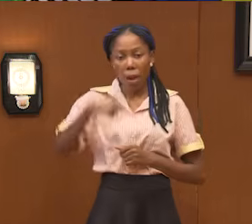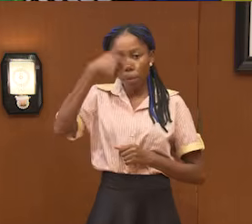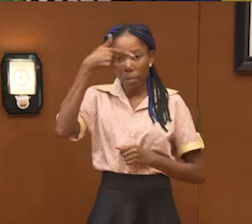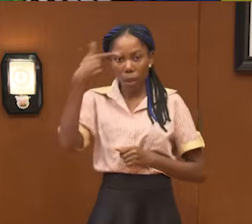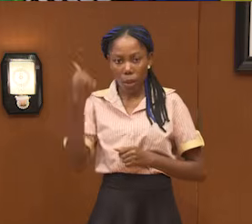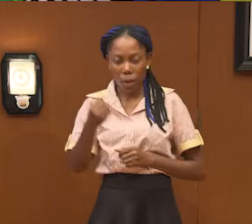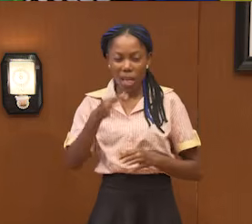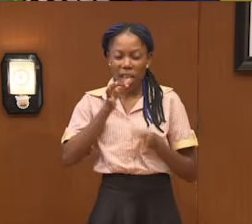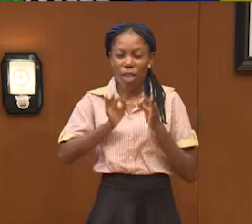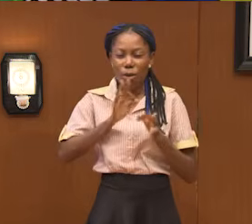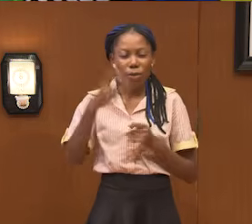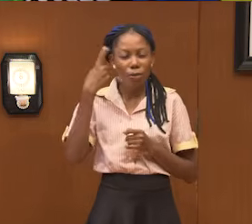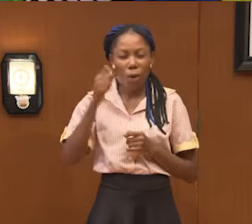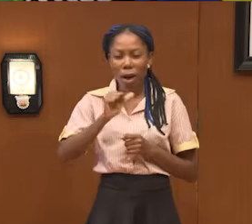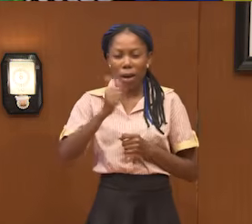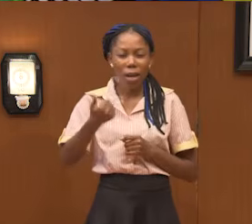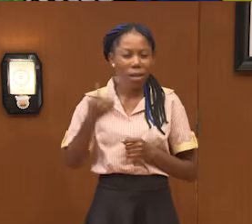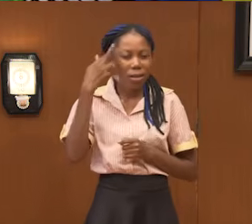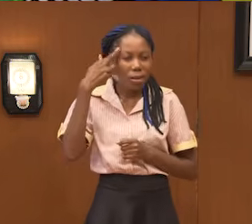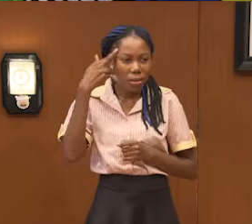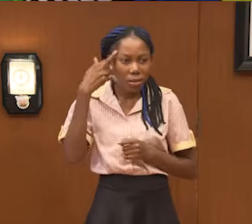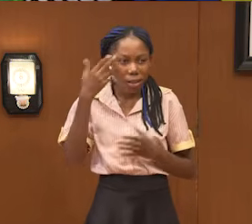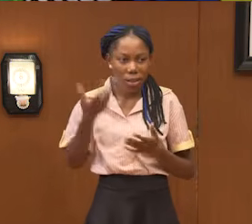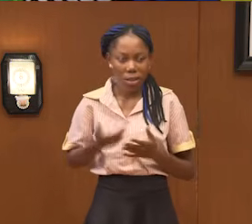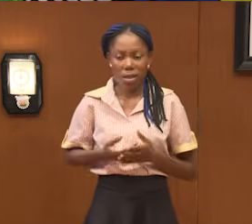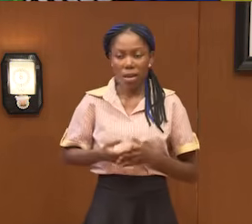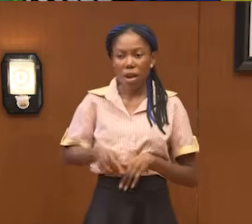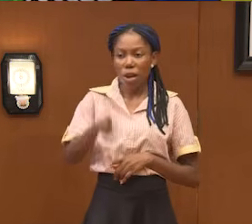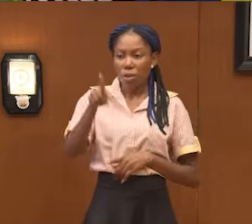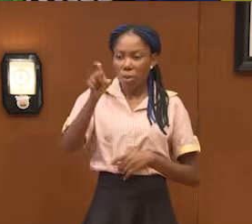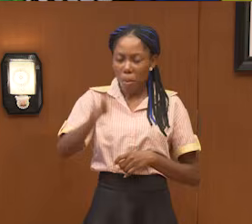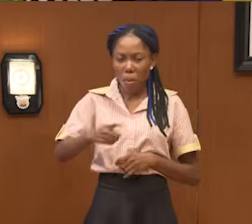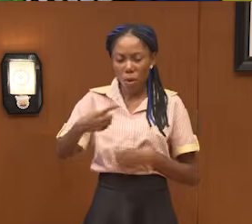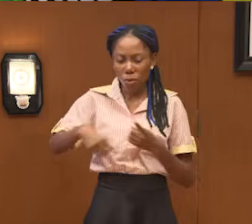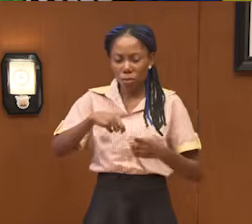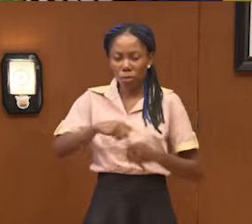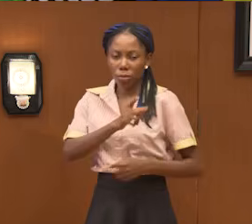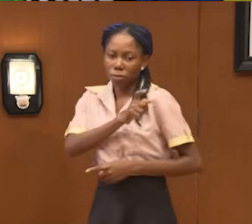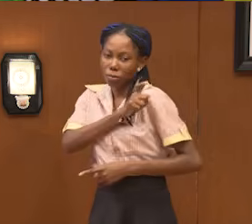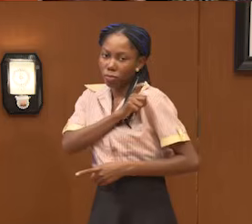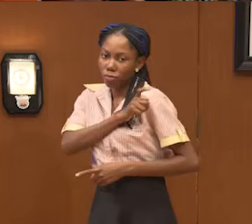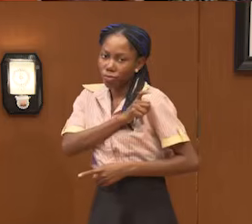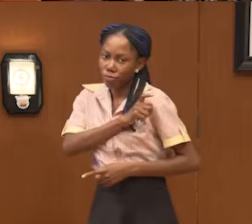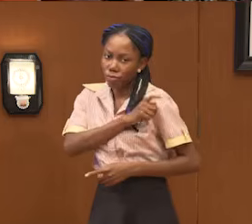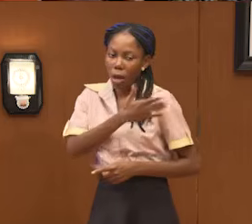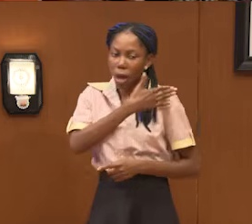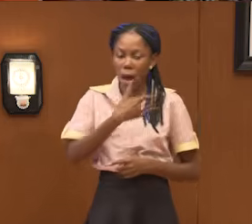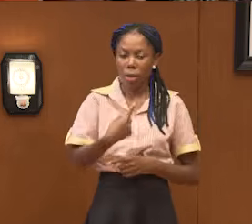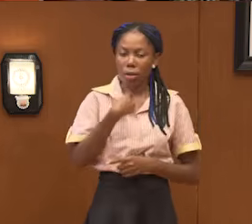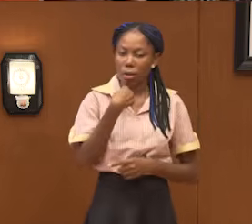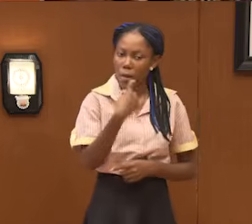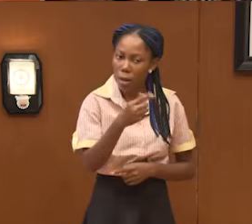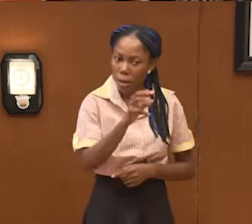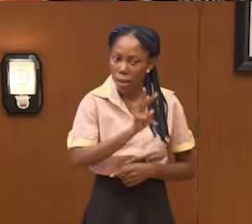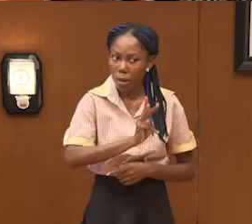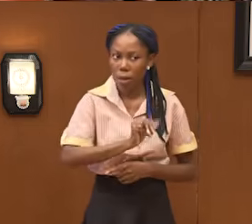Because if for any reason there is a repetition of it, go to the police station first. Make that report. Report.